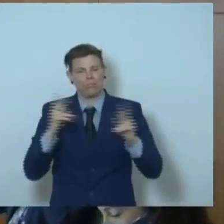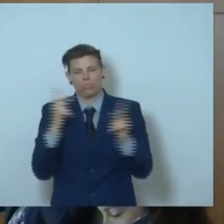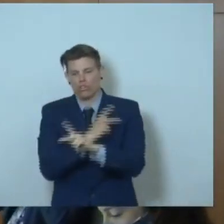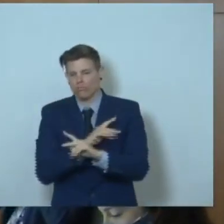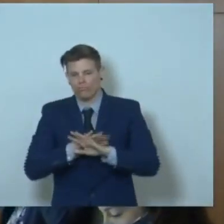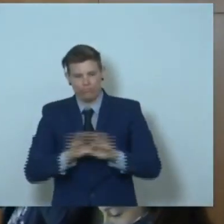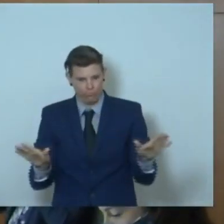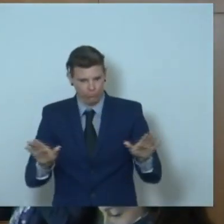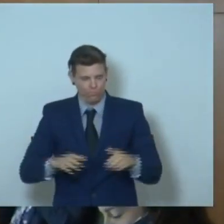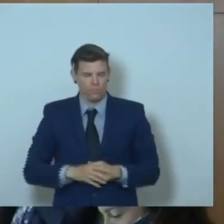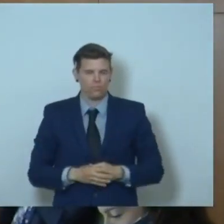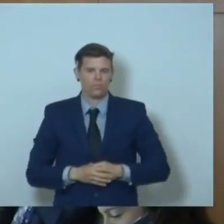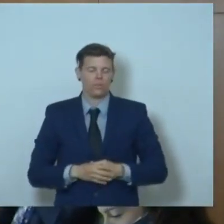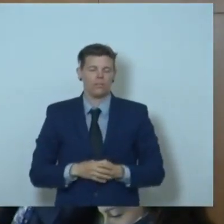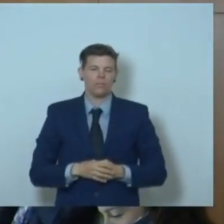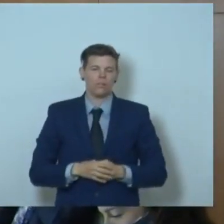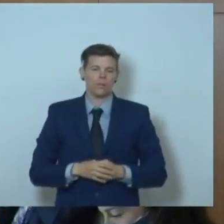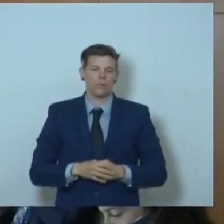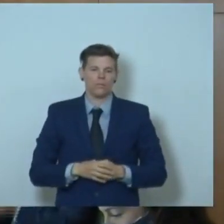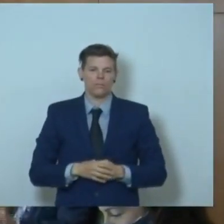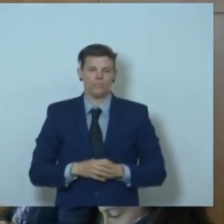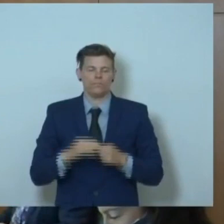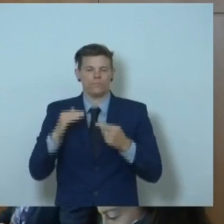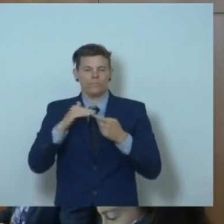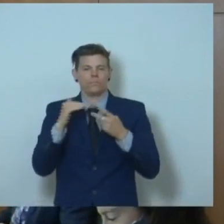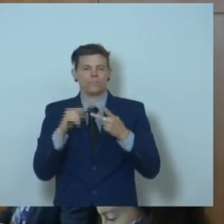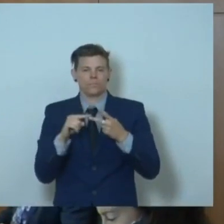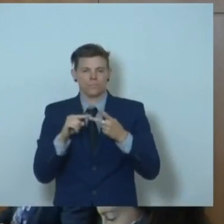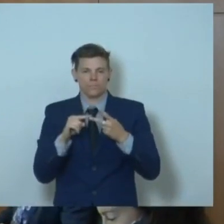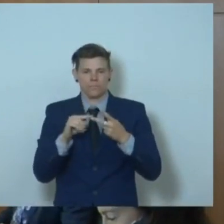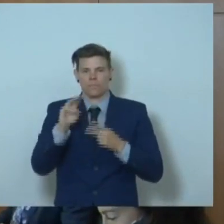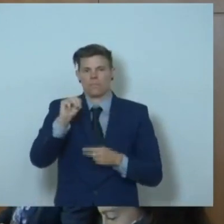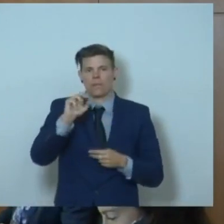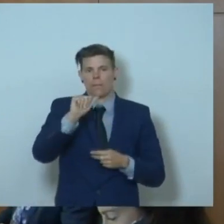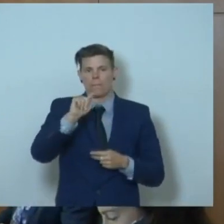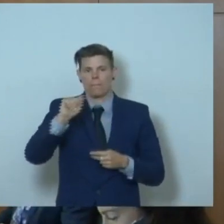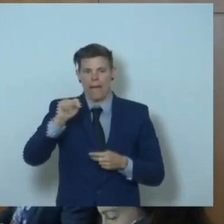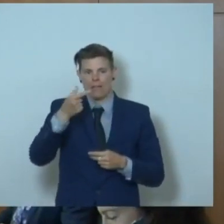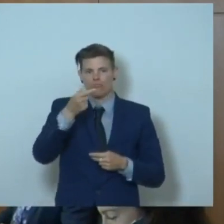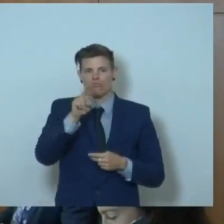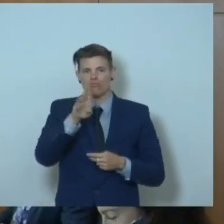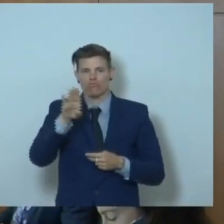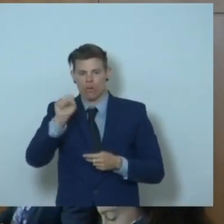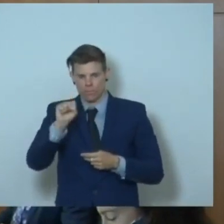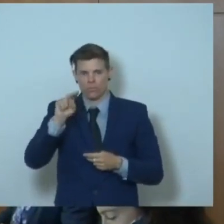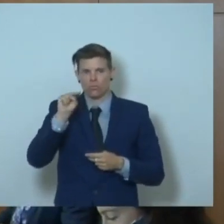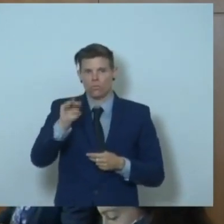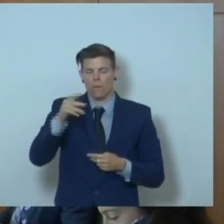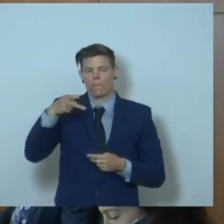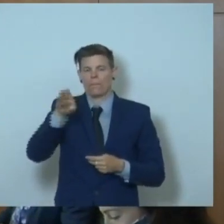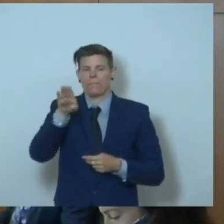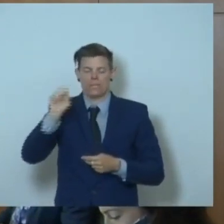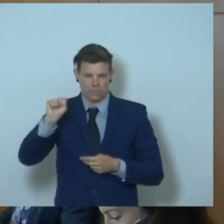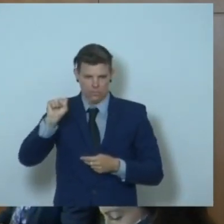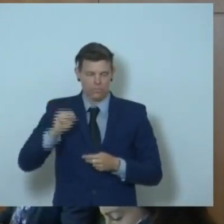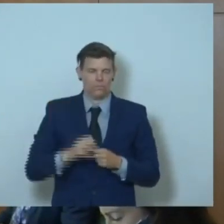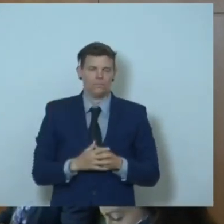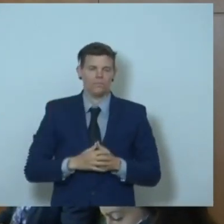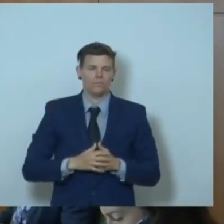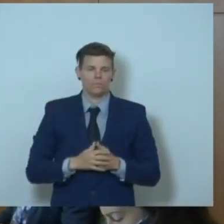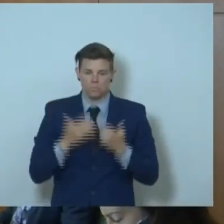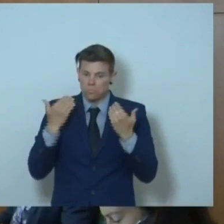Thank you, Governor and Secretaries. Next, we'll go to Matt Grubbs with New Mexico PBS. Matt, you're unmuted. Go ahead and ask your